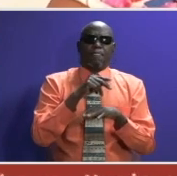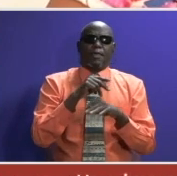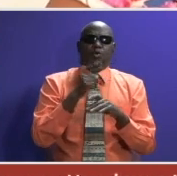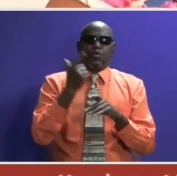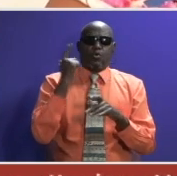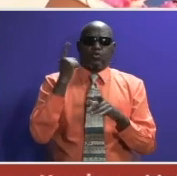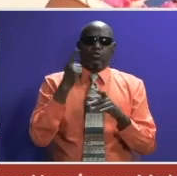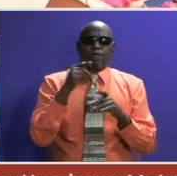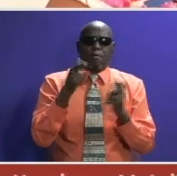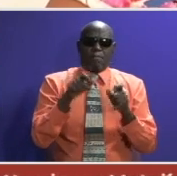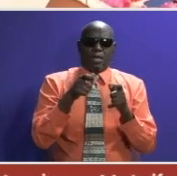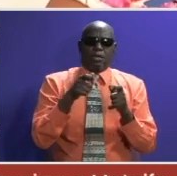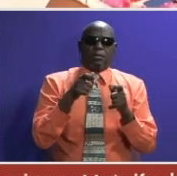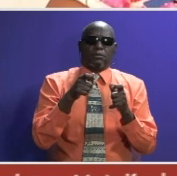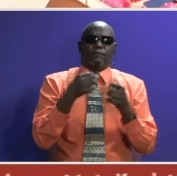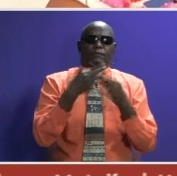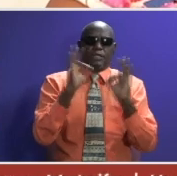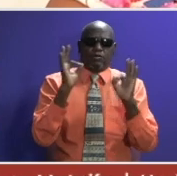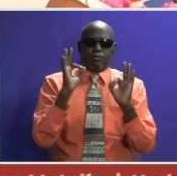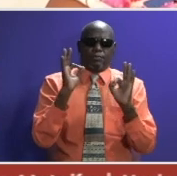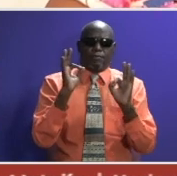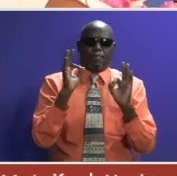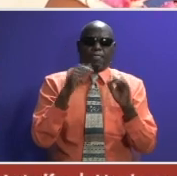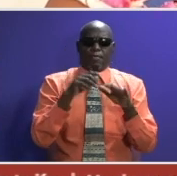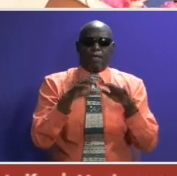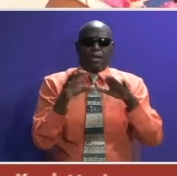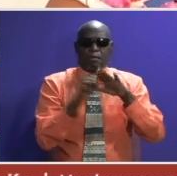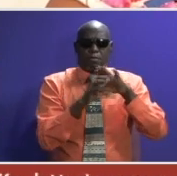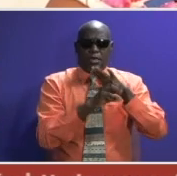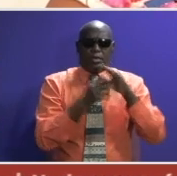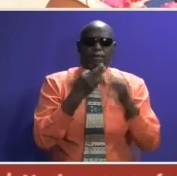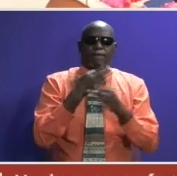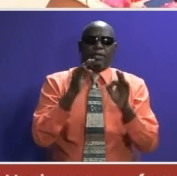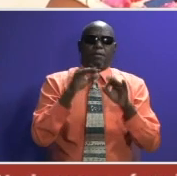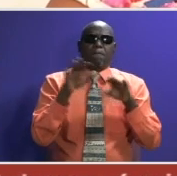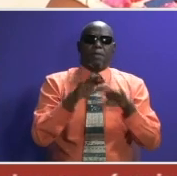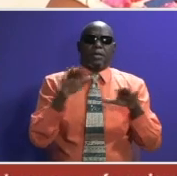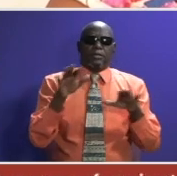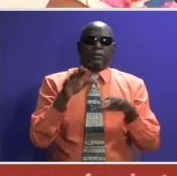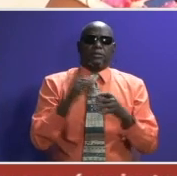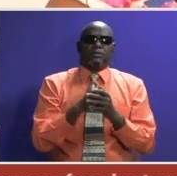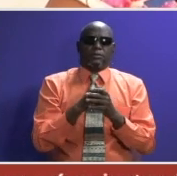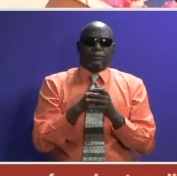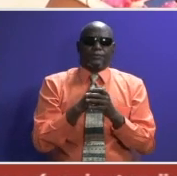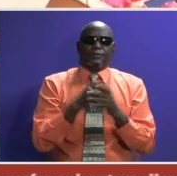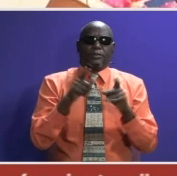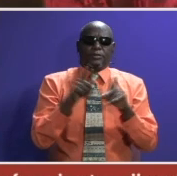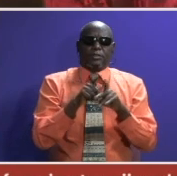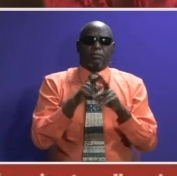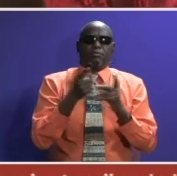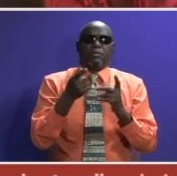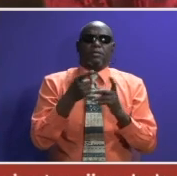Kenyan constitution, undermine free market principles, and create a hostile environment for media